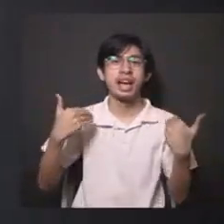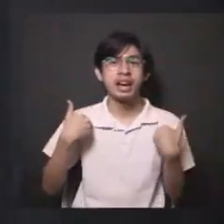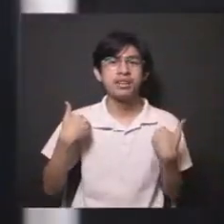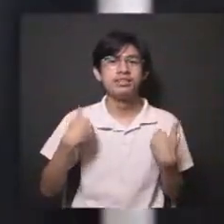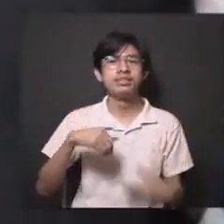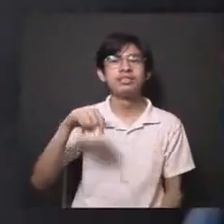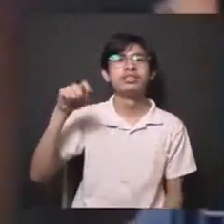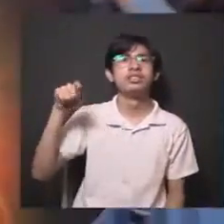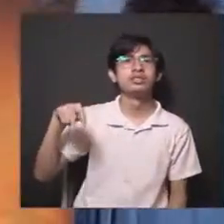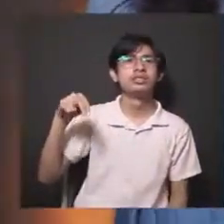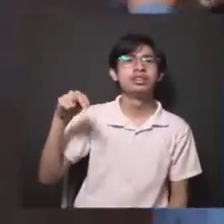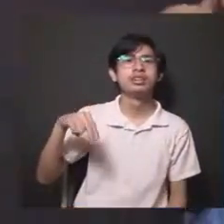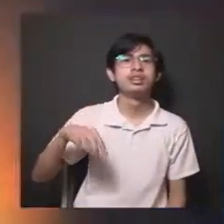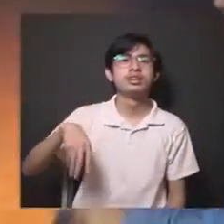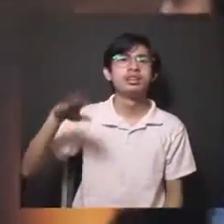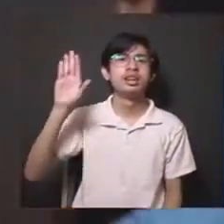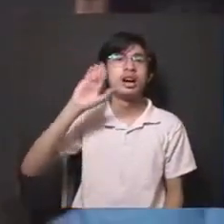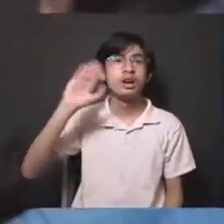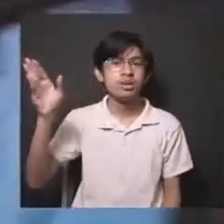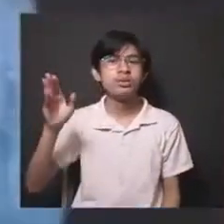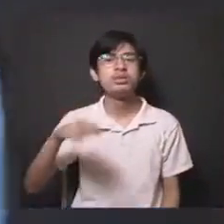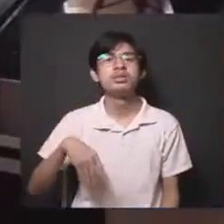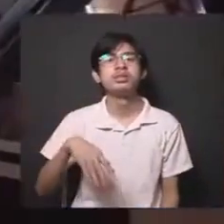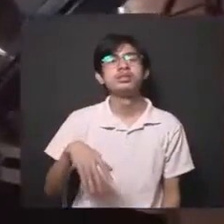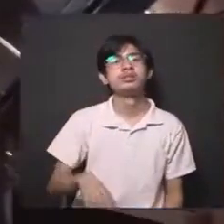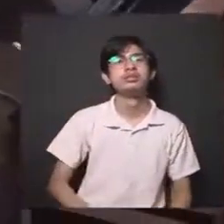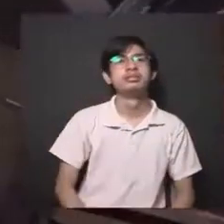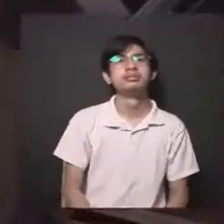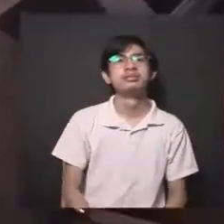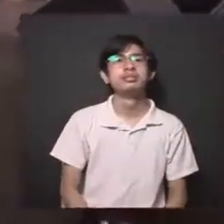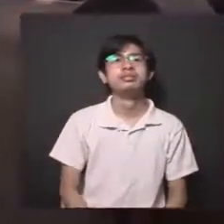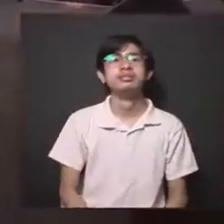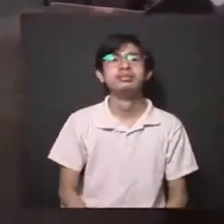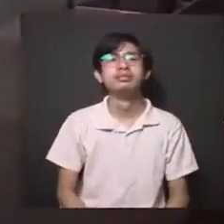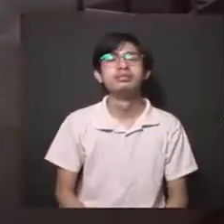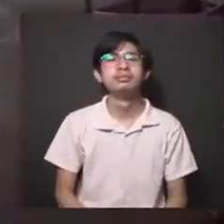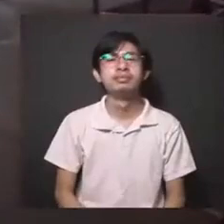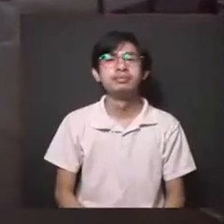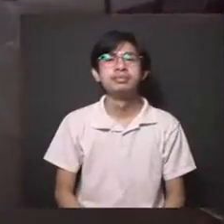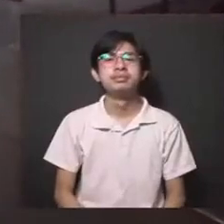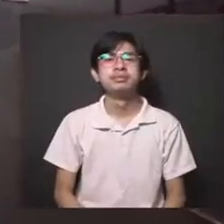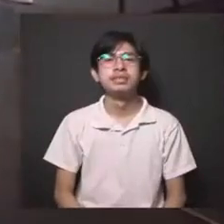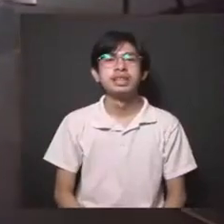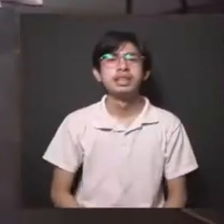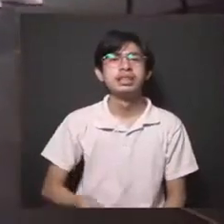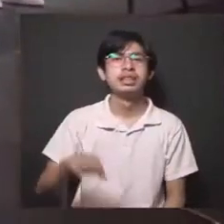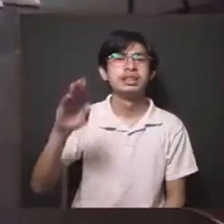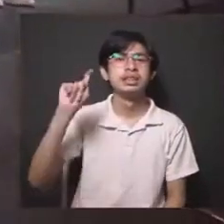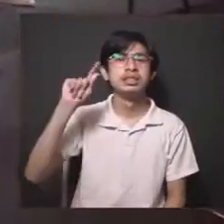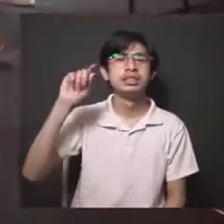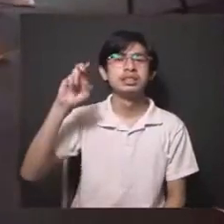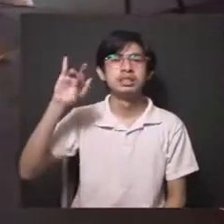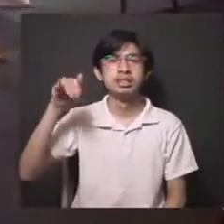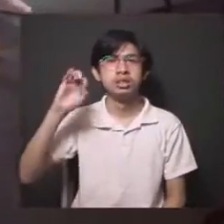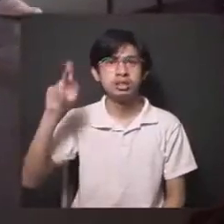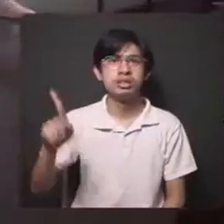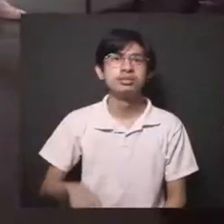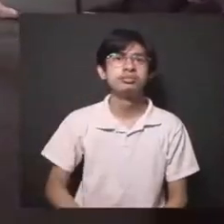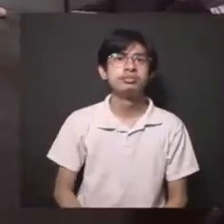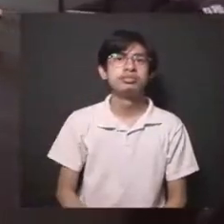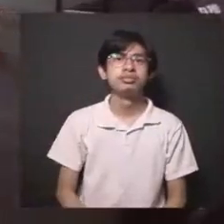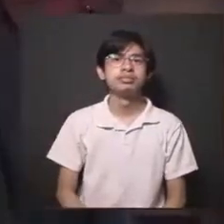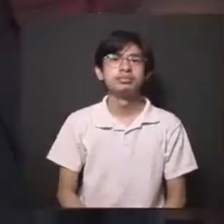Tin. Say hi, Kael. And hi, Jed. Parang hindi ka masaya na nandito